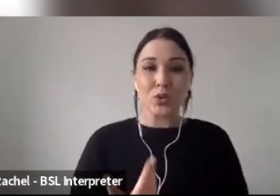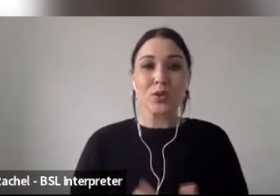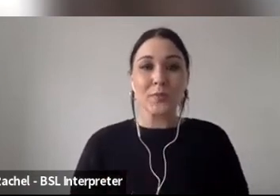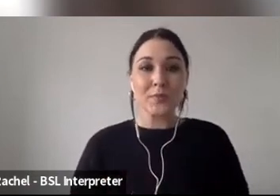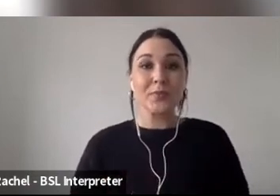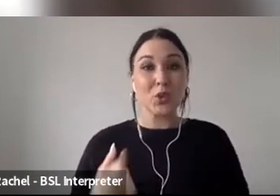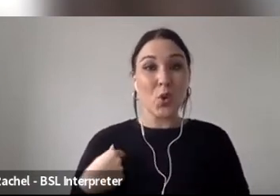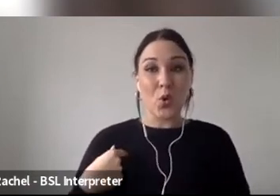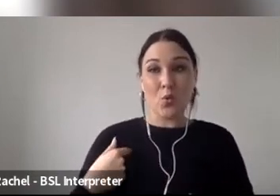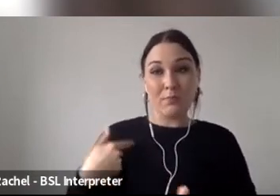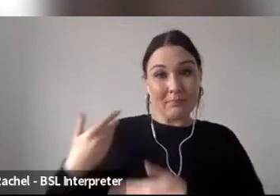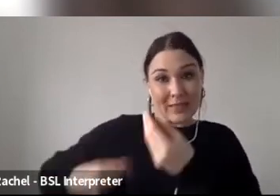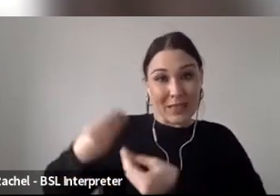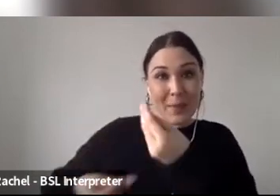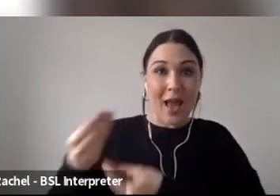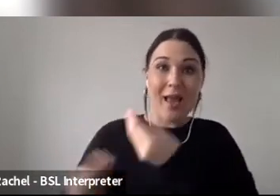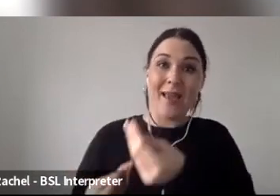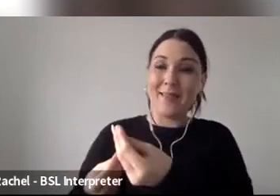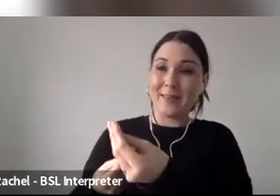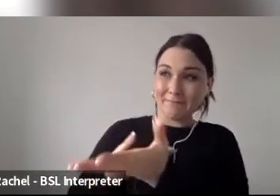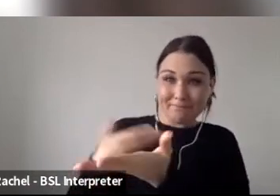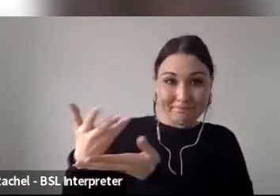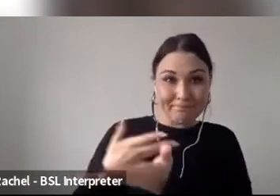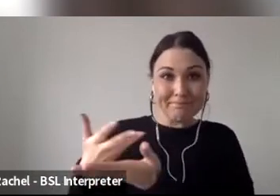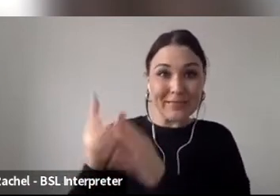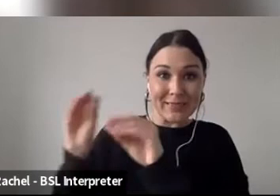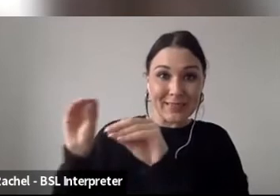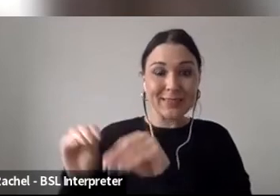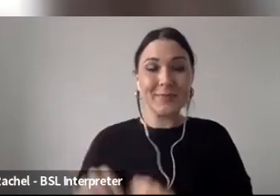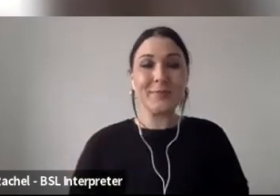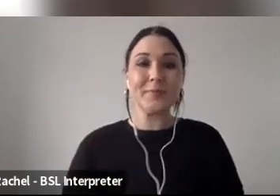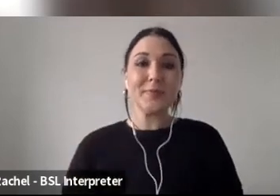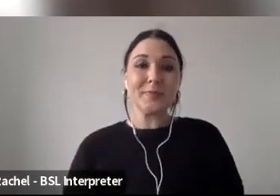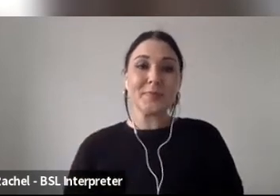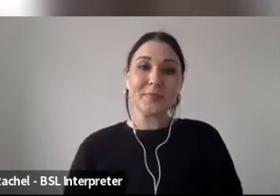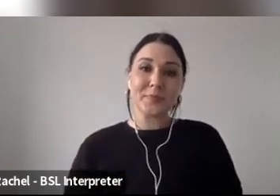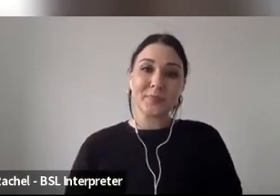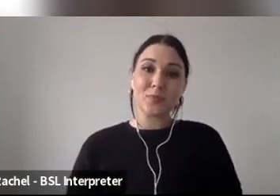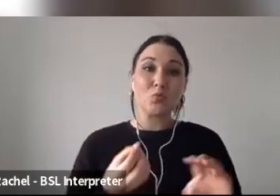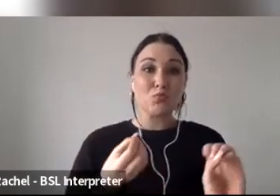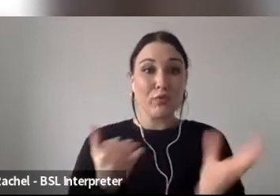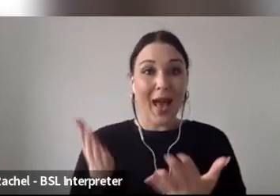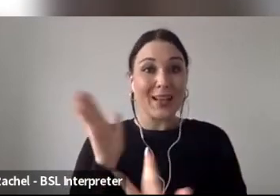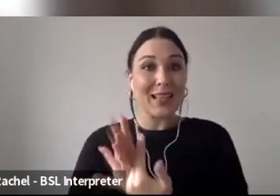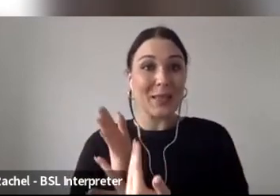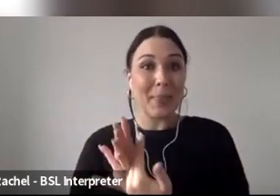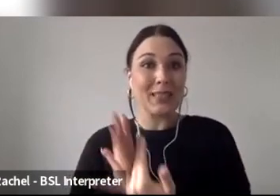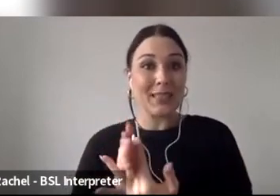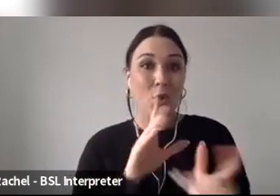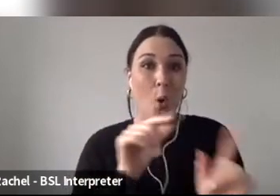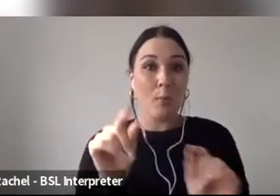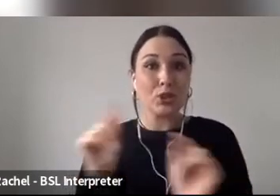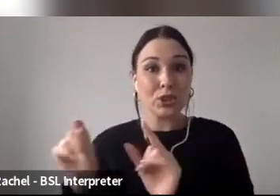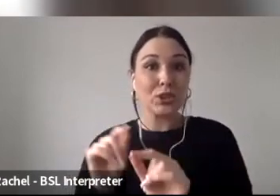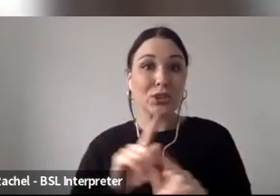that's something I'll always work with. There are a number of accessibility options on the